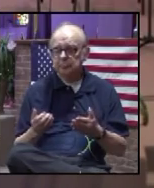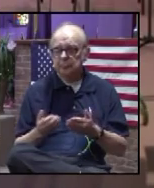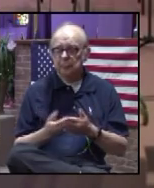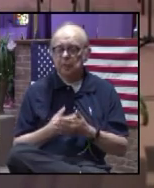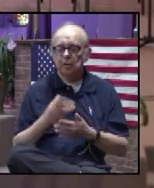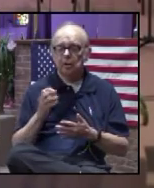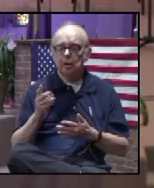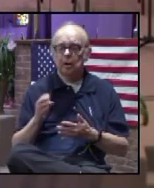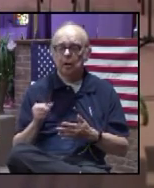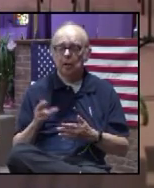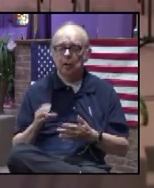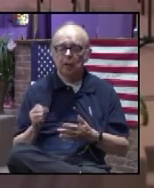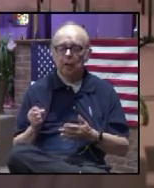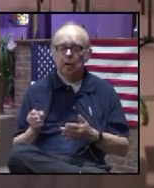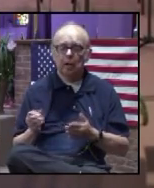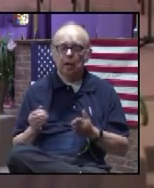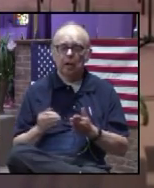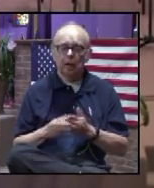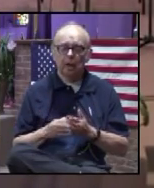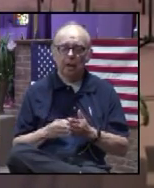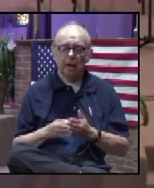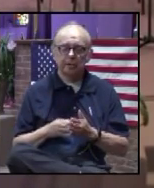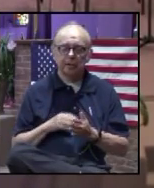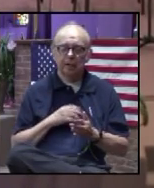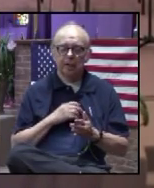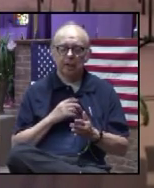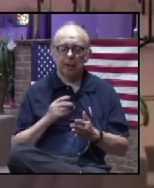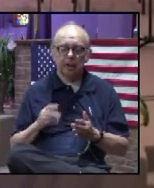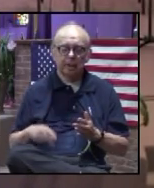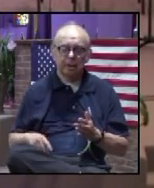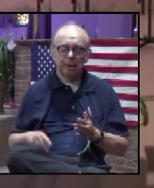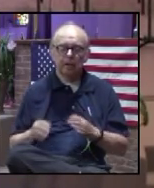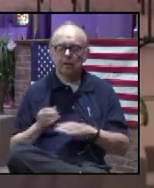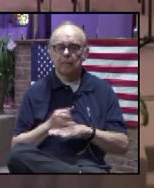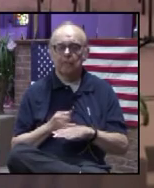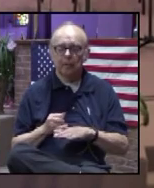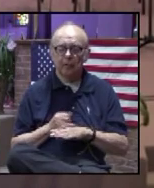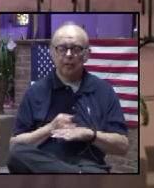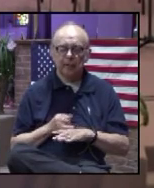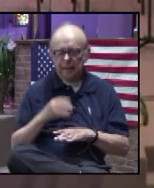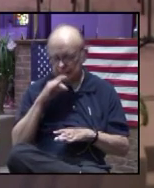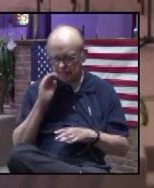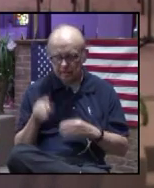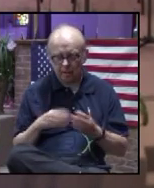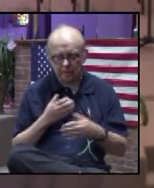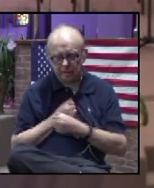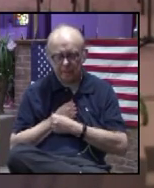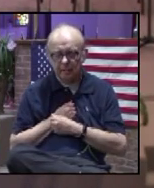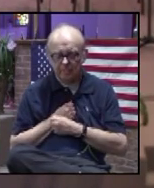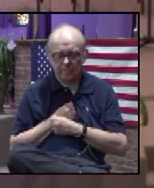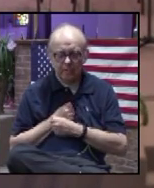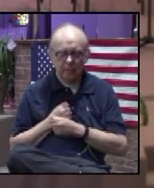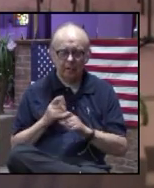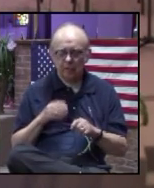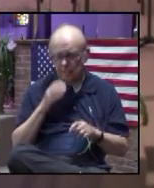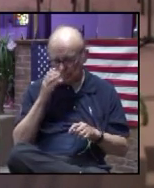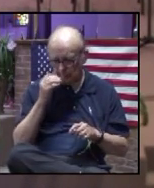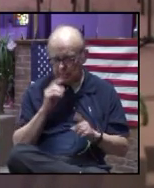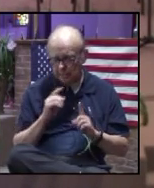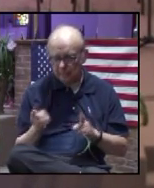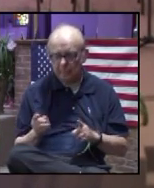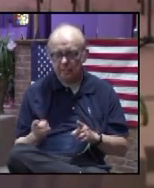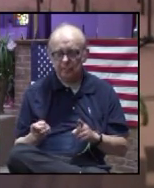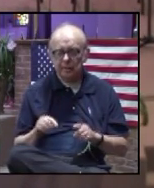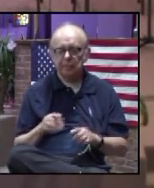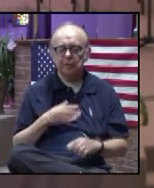It's like the new cars that they brought back at Kings Island. That our kids always loved when we took our boys there when they